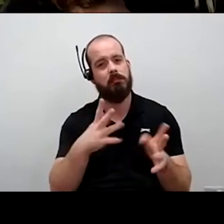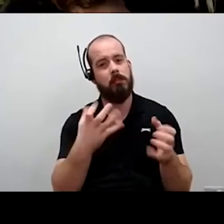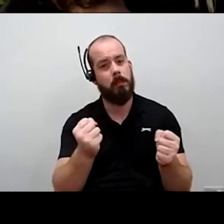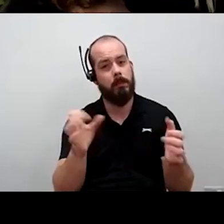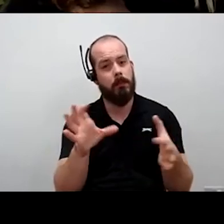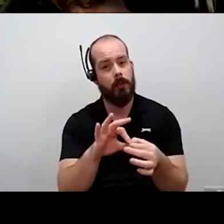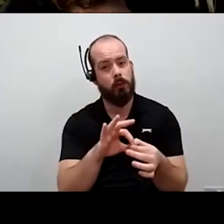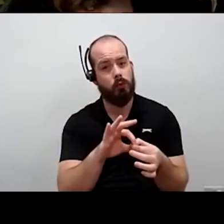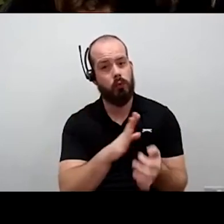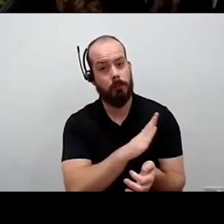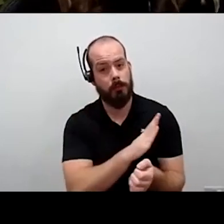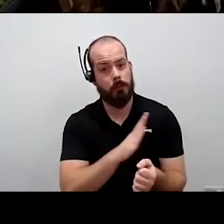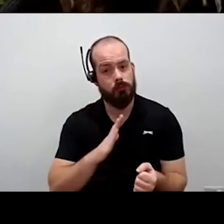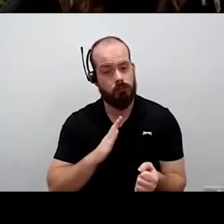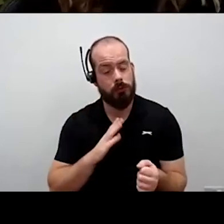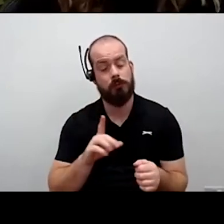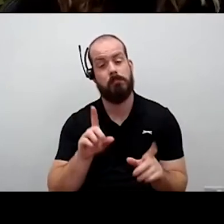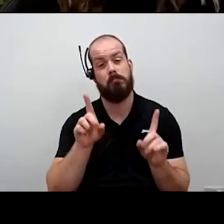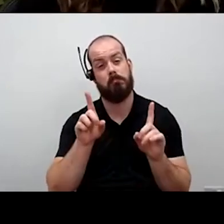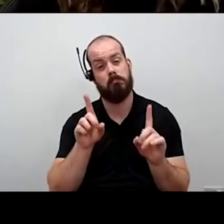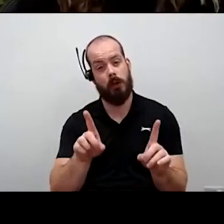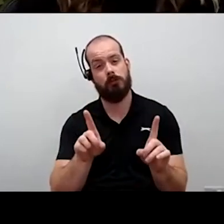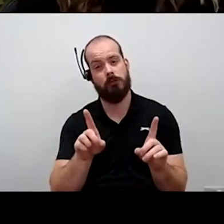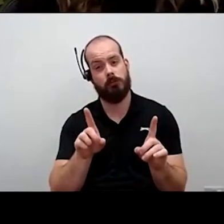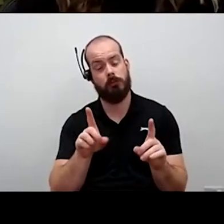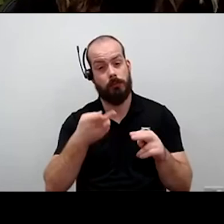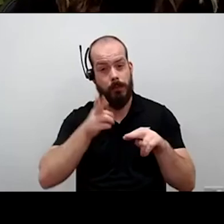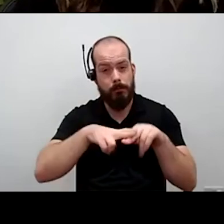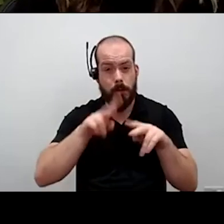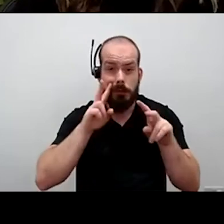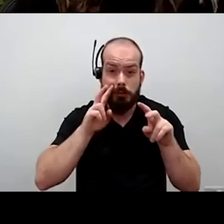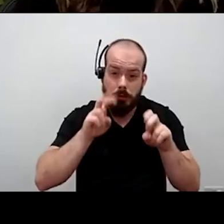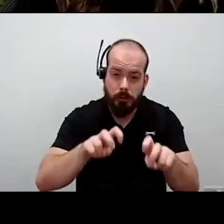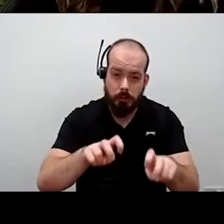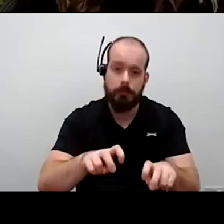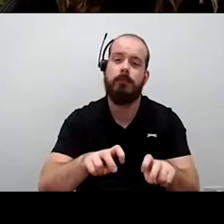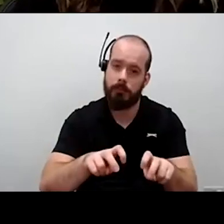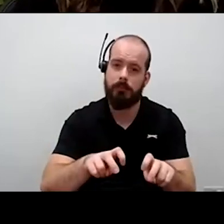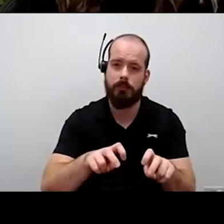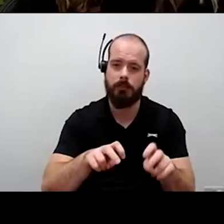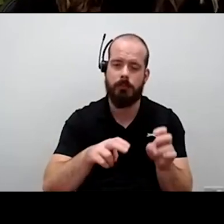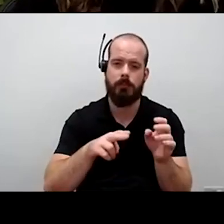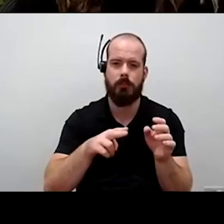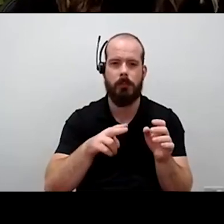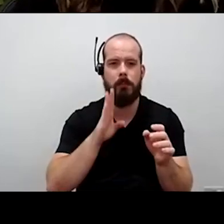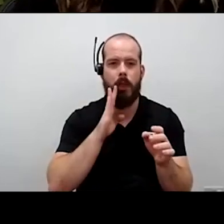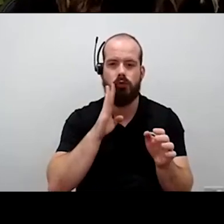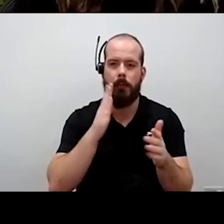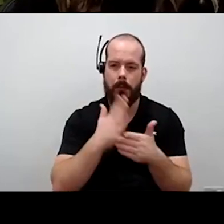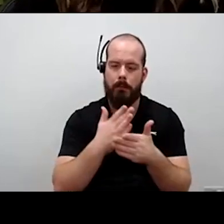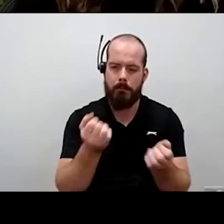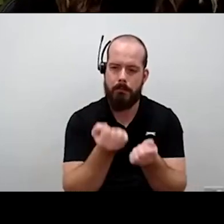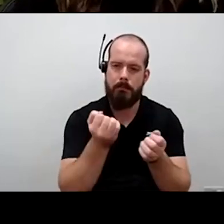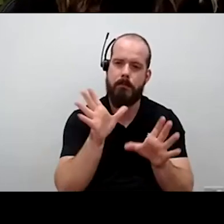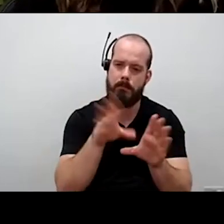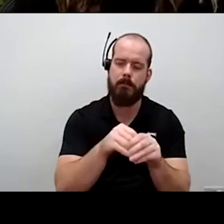but actually Belgium was from the very beginning of the nuclear bombs involved with the American